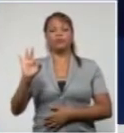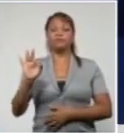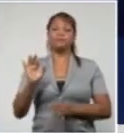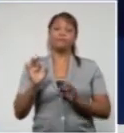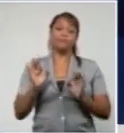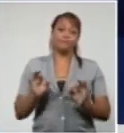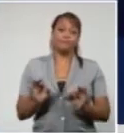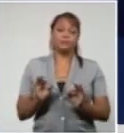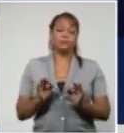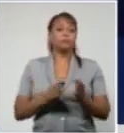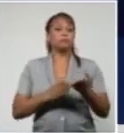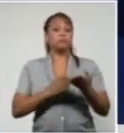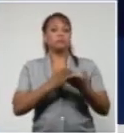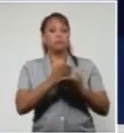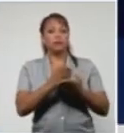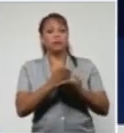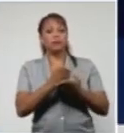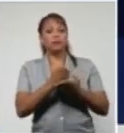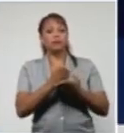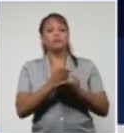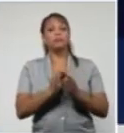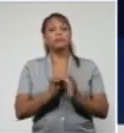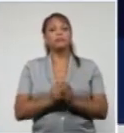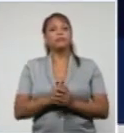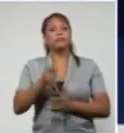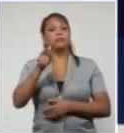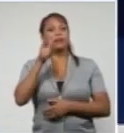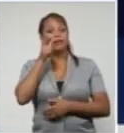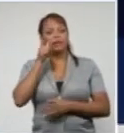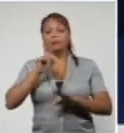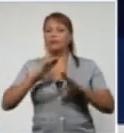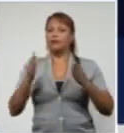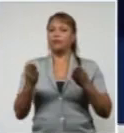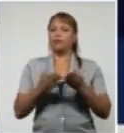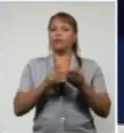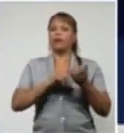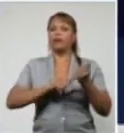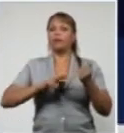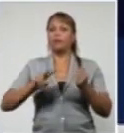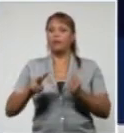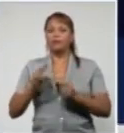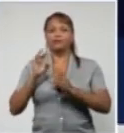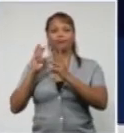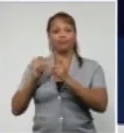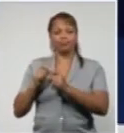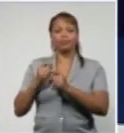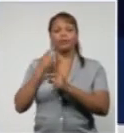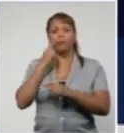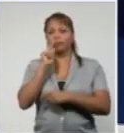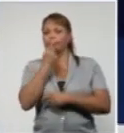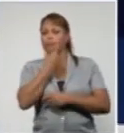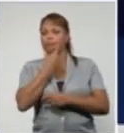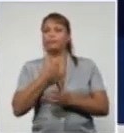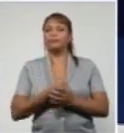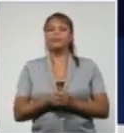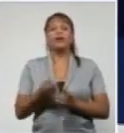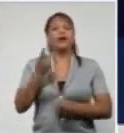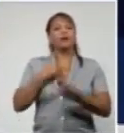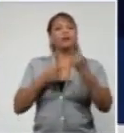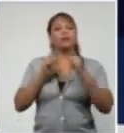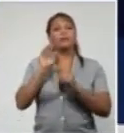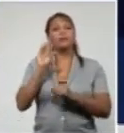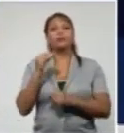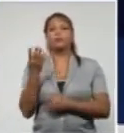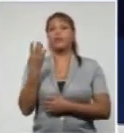Youth Special Municipality 98, and so on and so forth from all of the country's